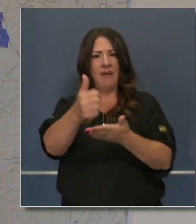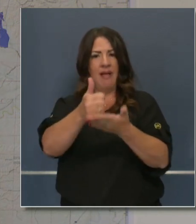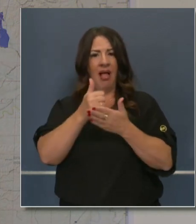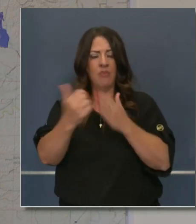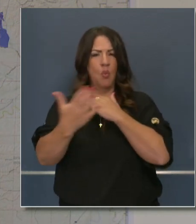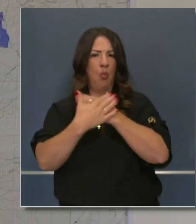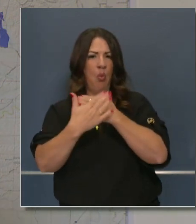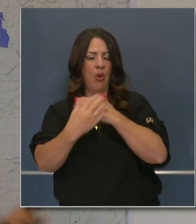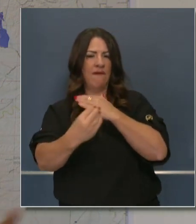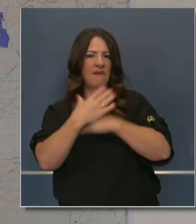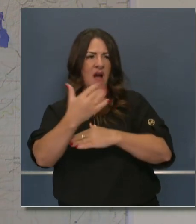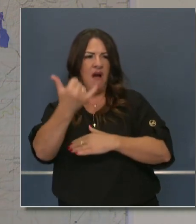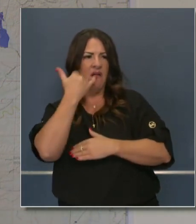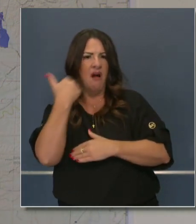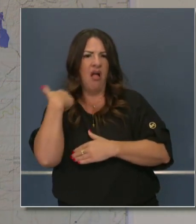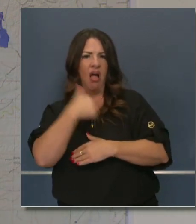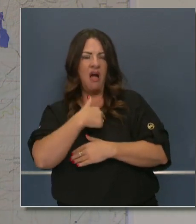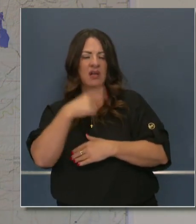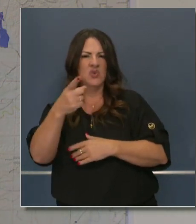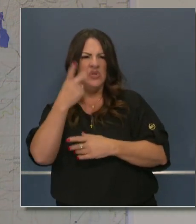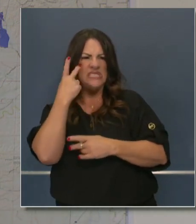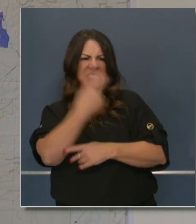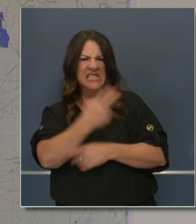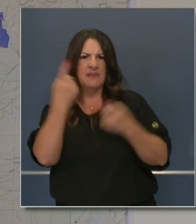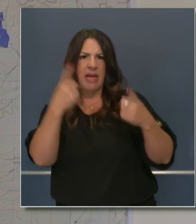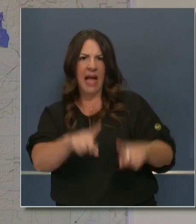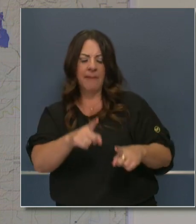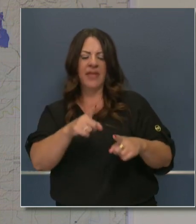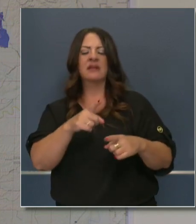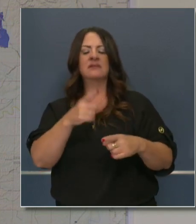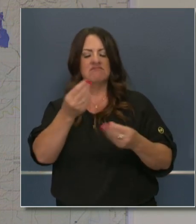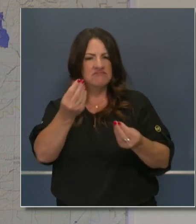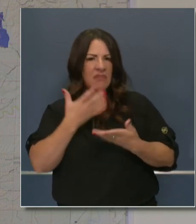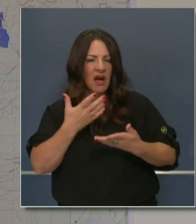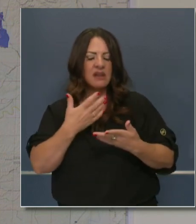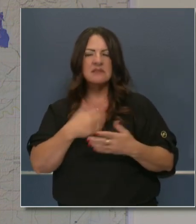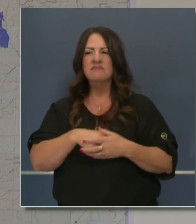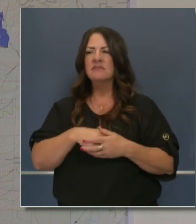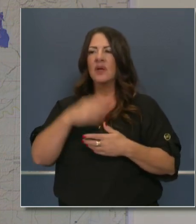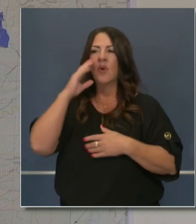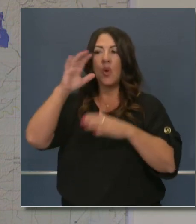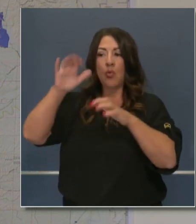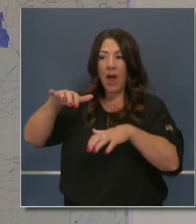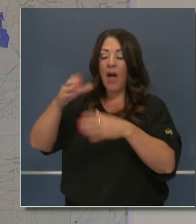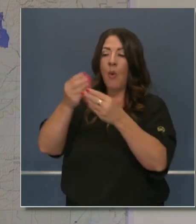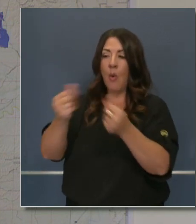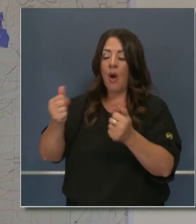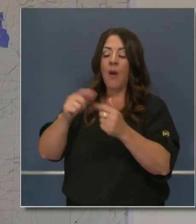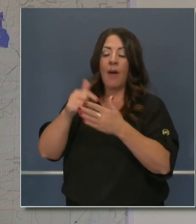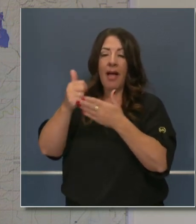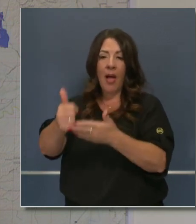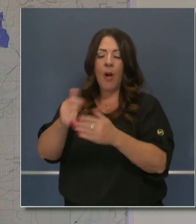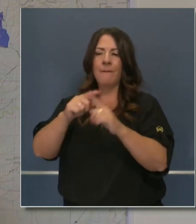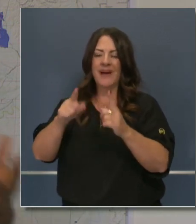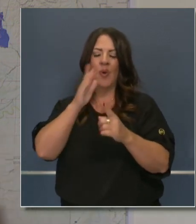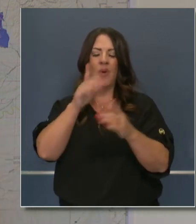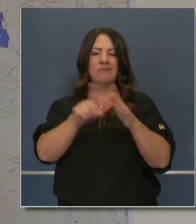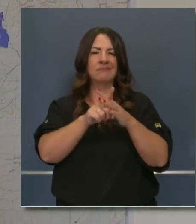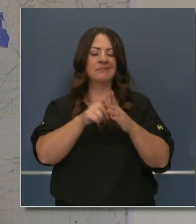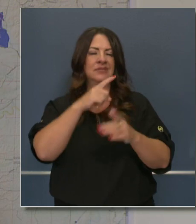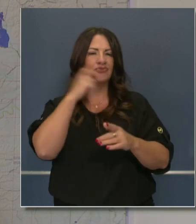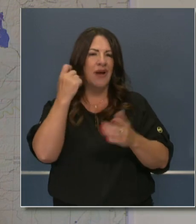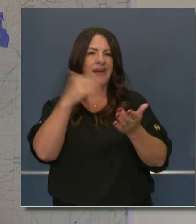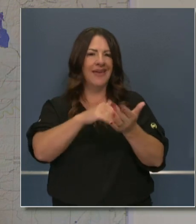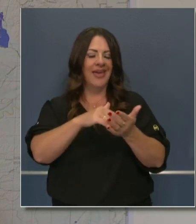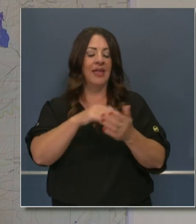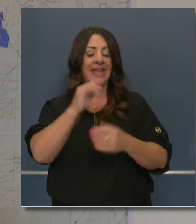lookout as we get past, the rain that's coming, because things are going to dry out again. And if you see something, please report it to CAL